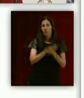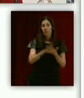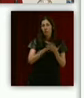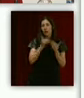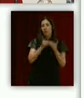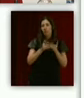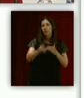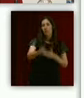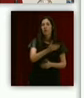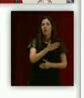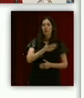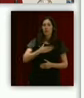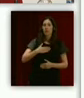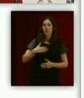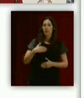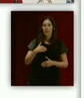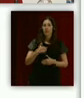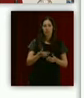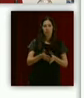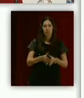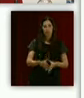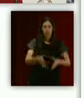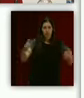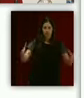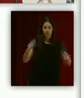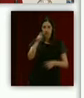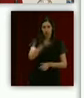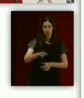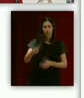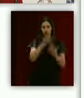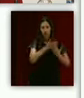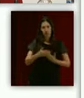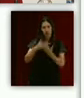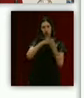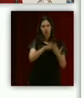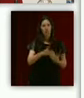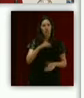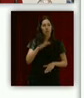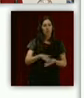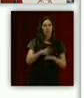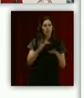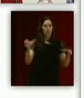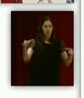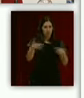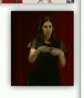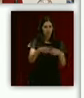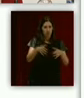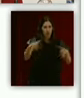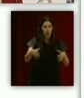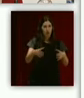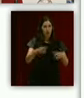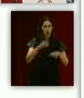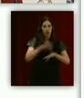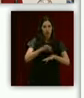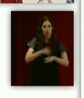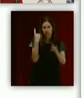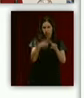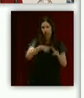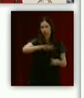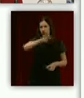and improve the life quality of people. Regarding future steps, we want